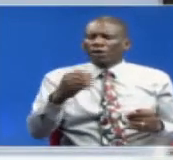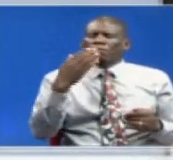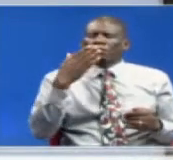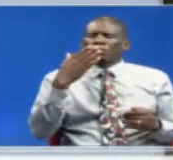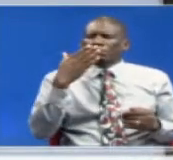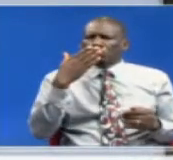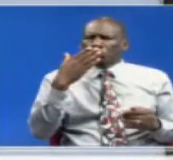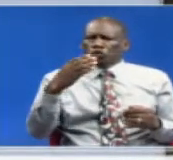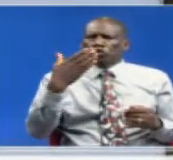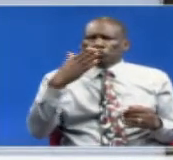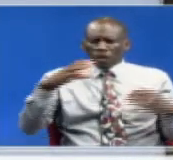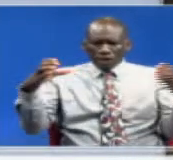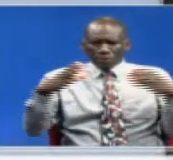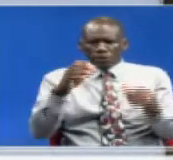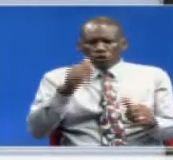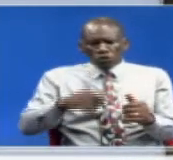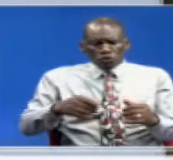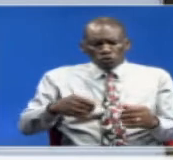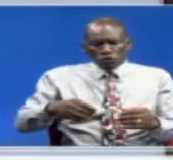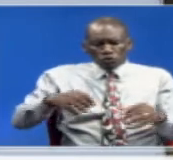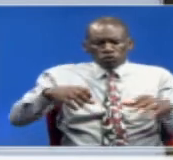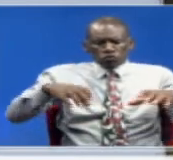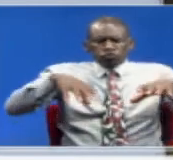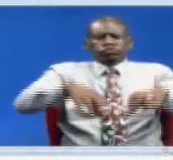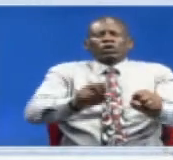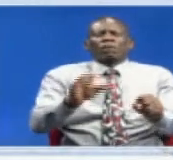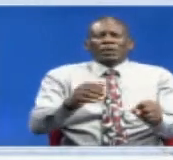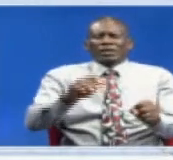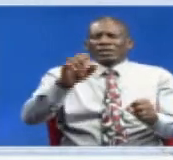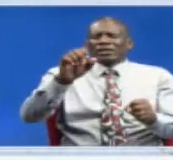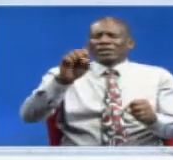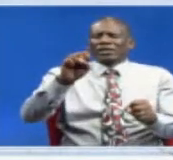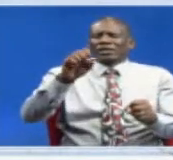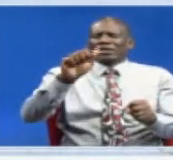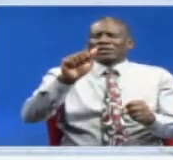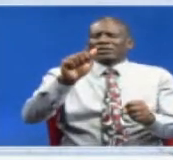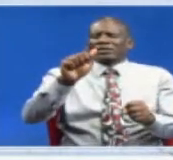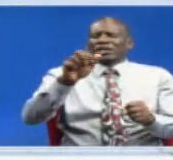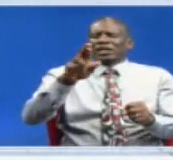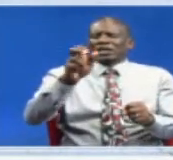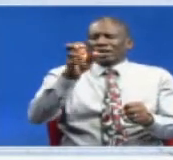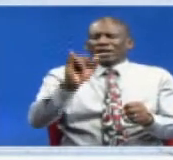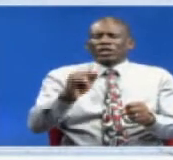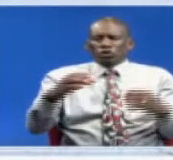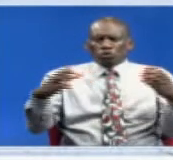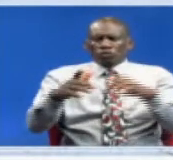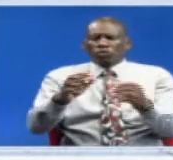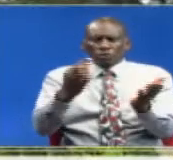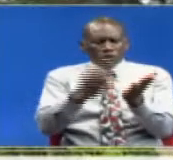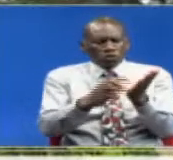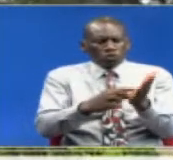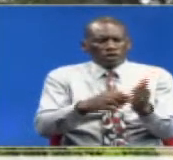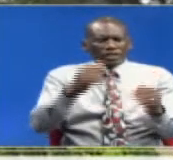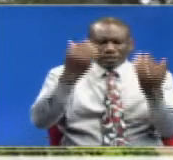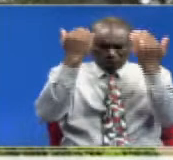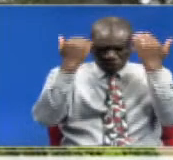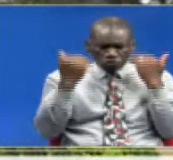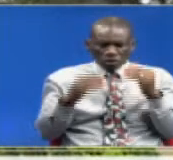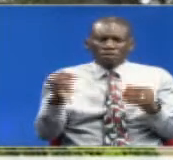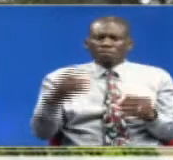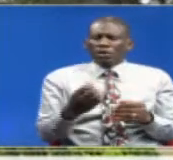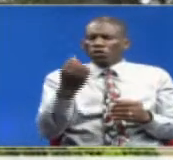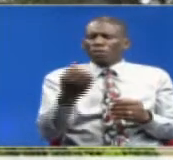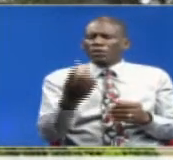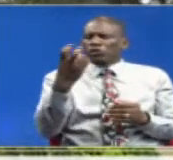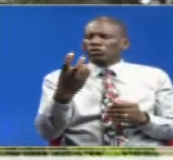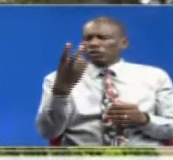acquired by the Sarai Group from Uganda, is at the center of a legal battle. In May 2023, the Sarai Group